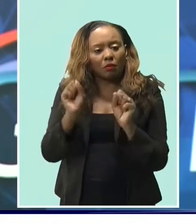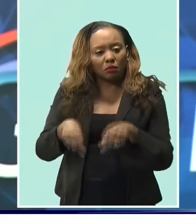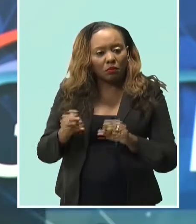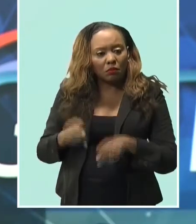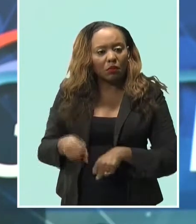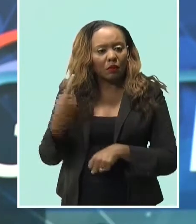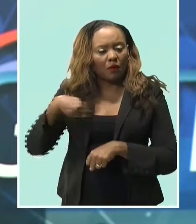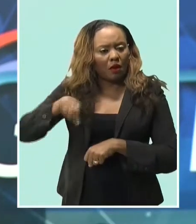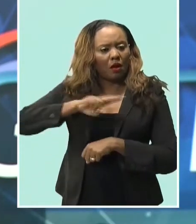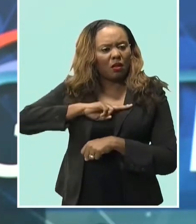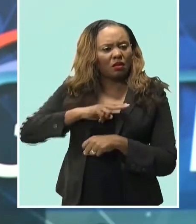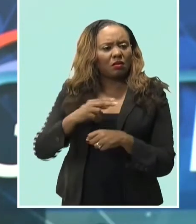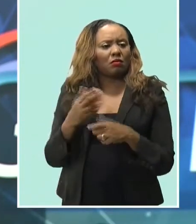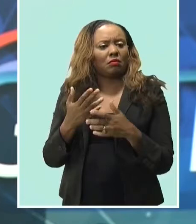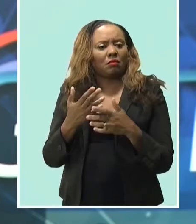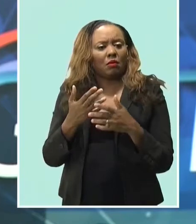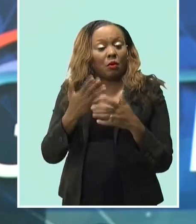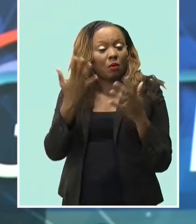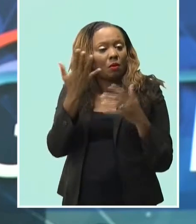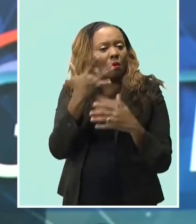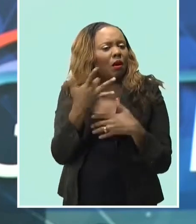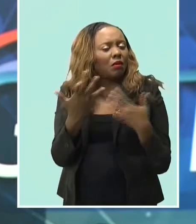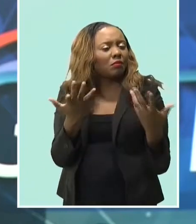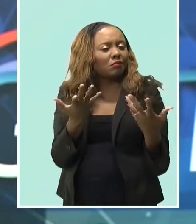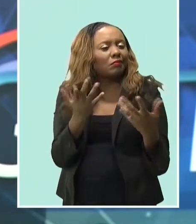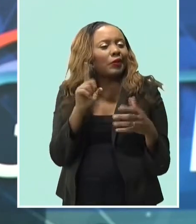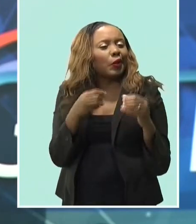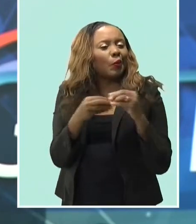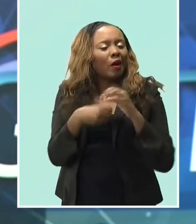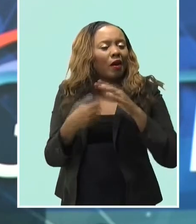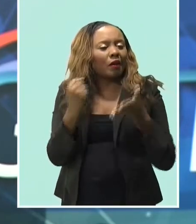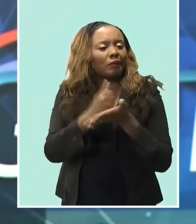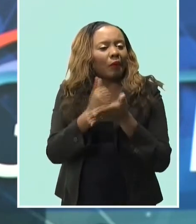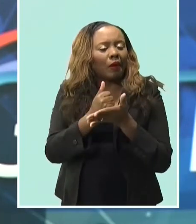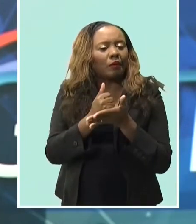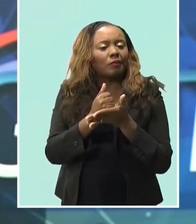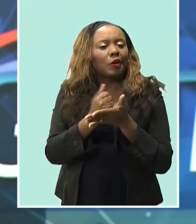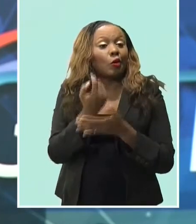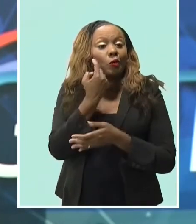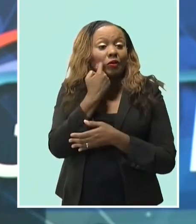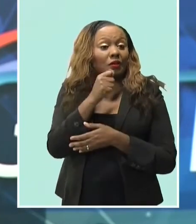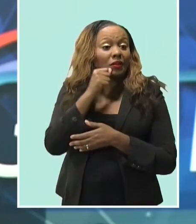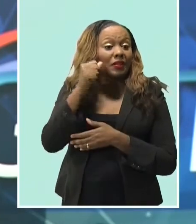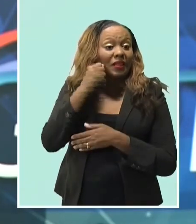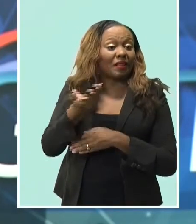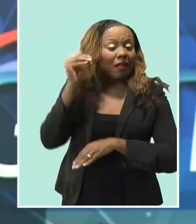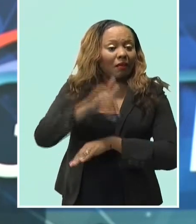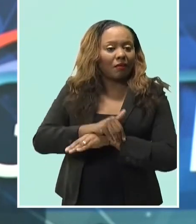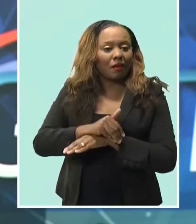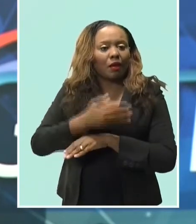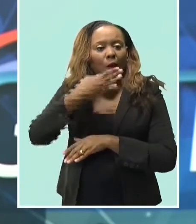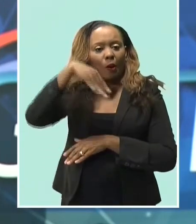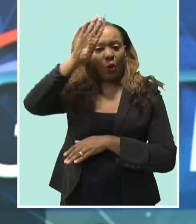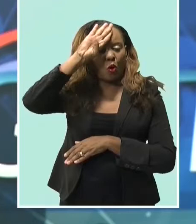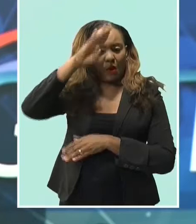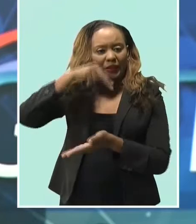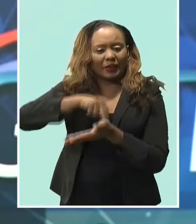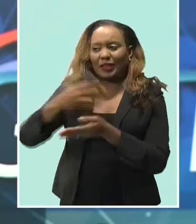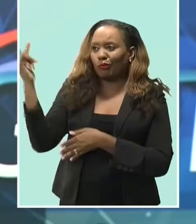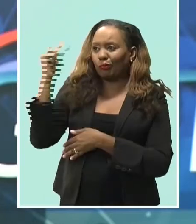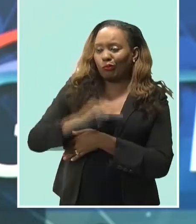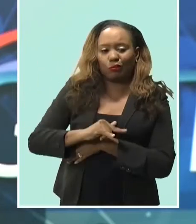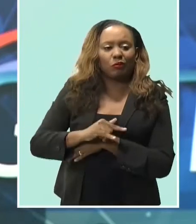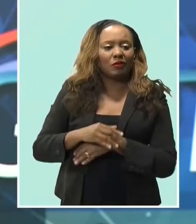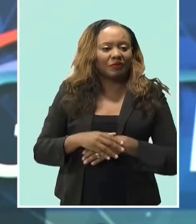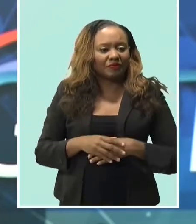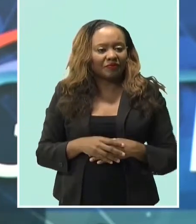continues to battle against COVID-19. It comes in the form of 100 Cuban nurses who arrived here last night. We hear more in this